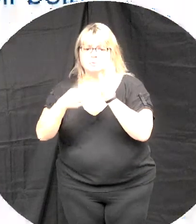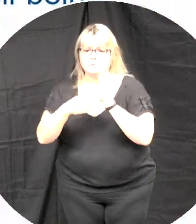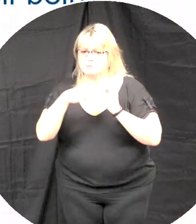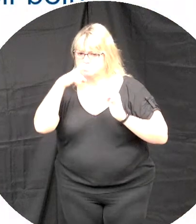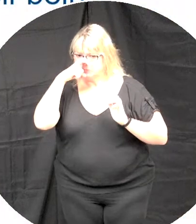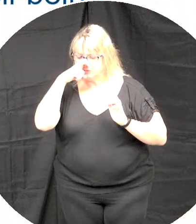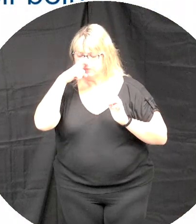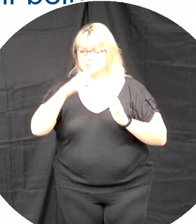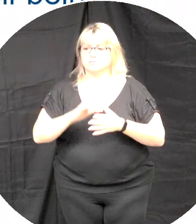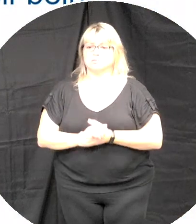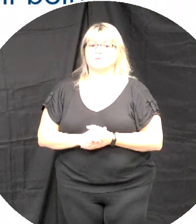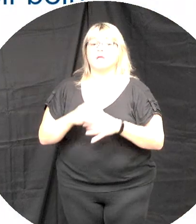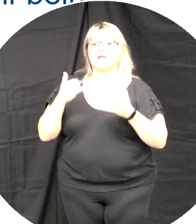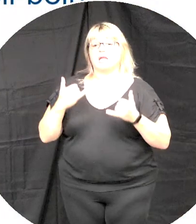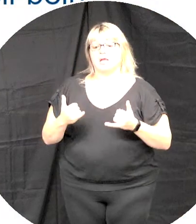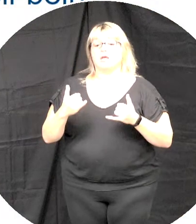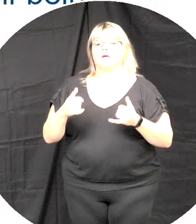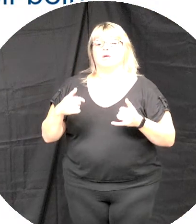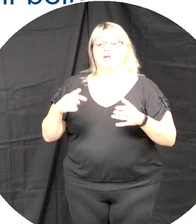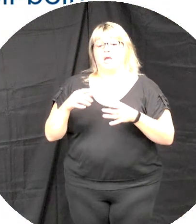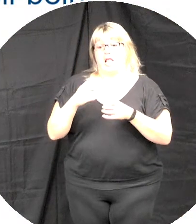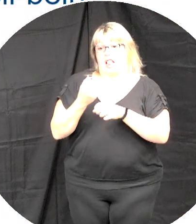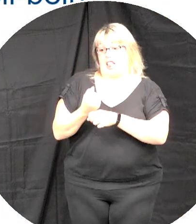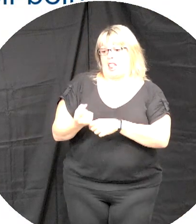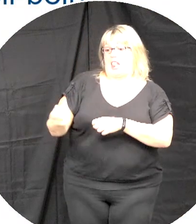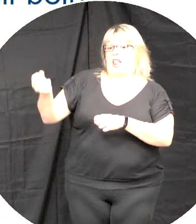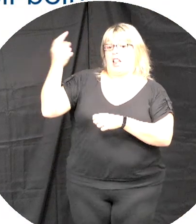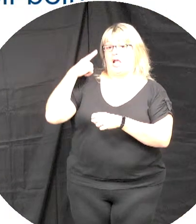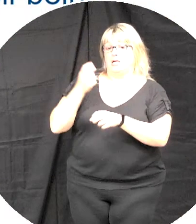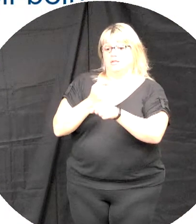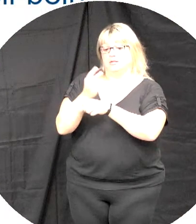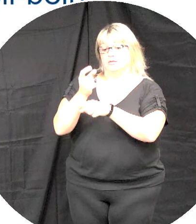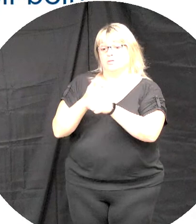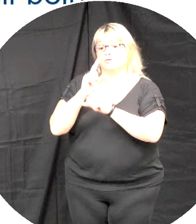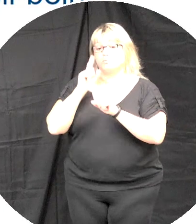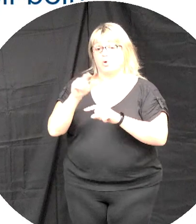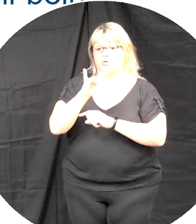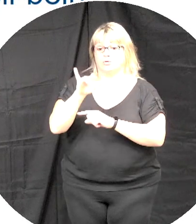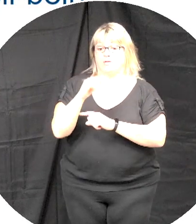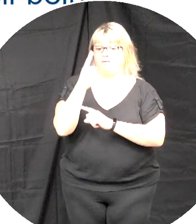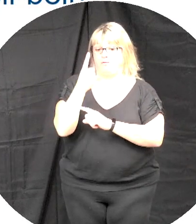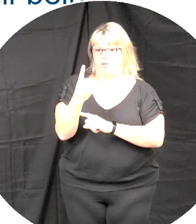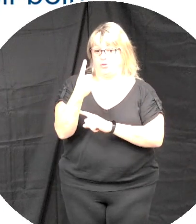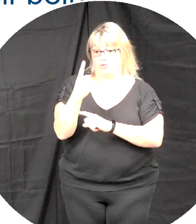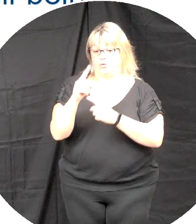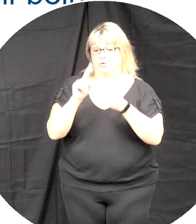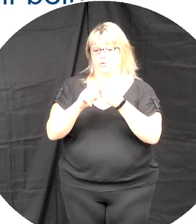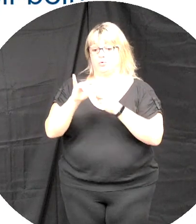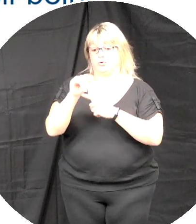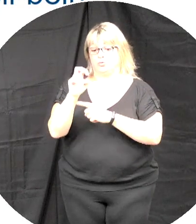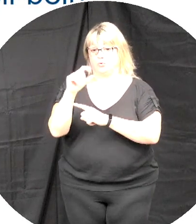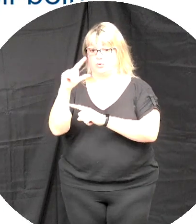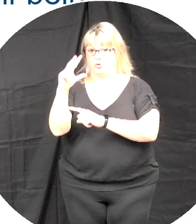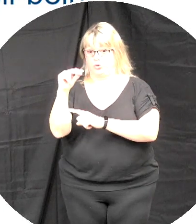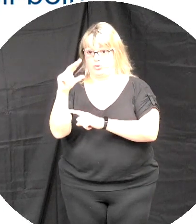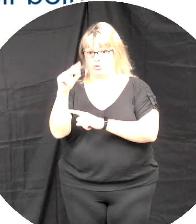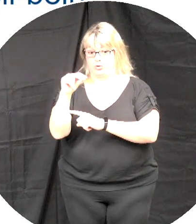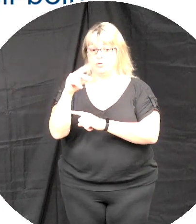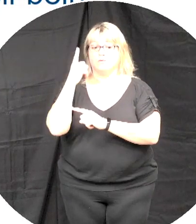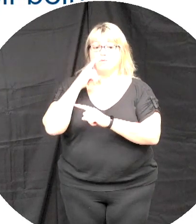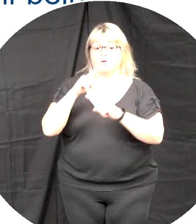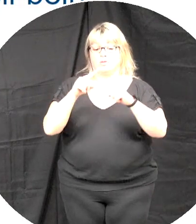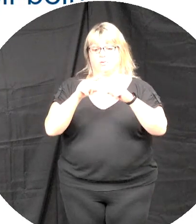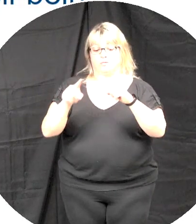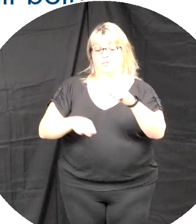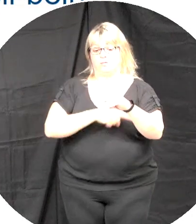Focus now on the annual report for last year for the period July 1st to June 30th of